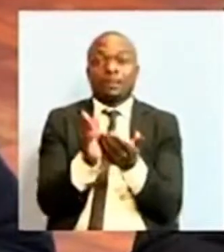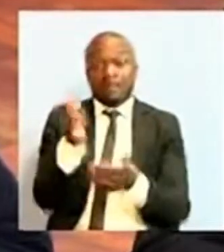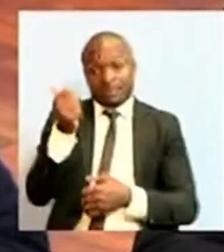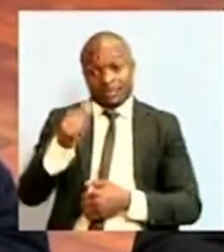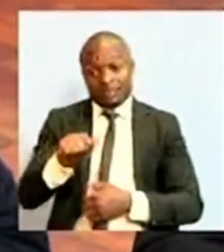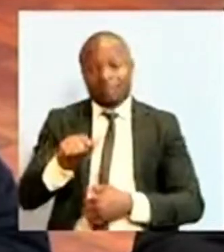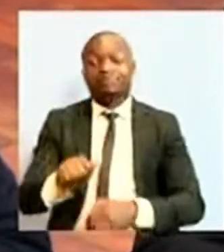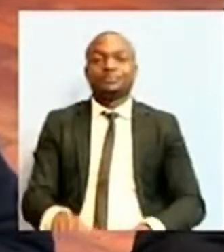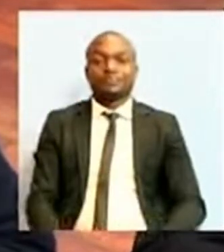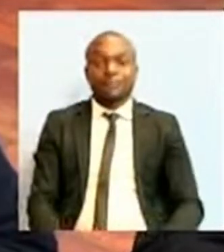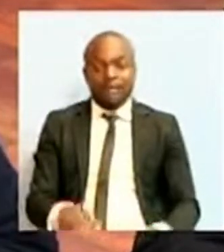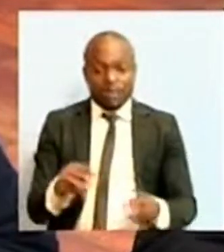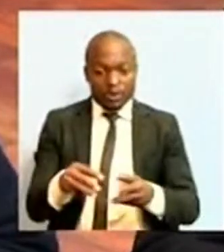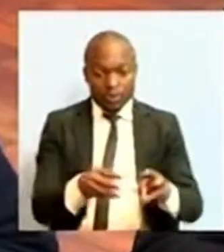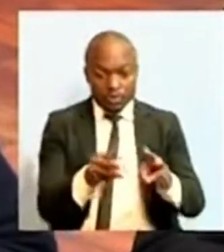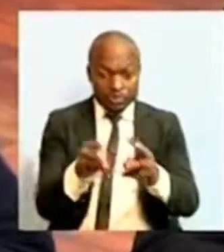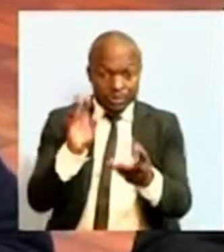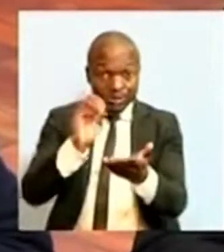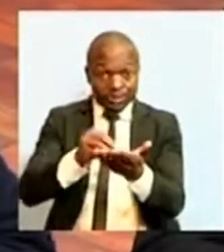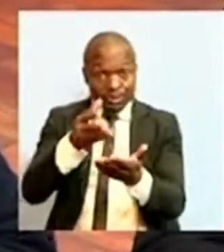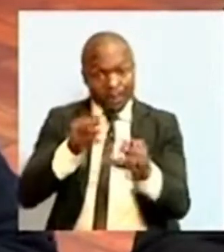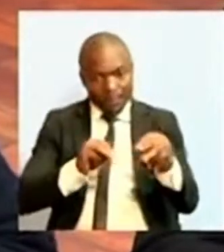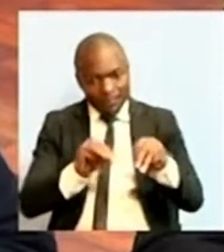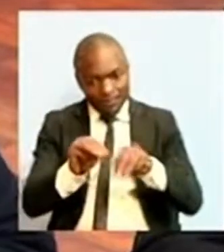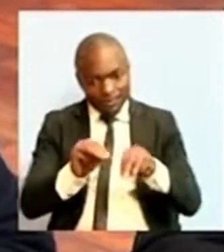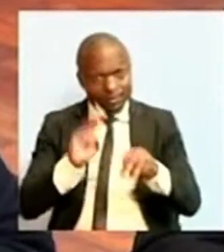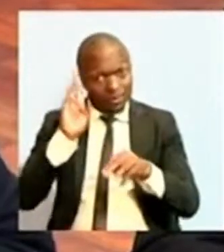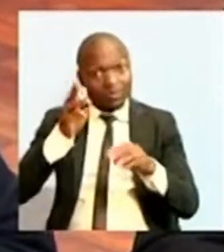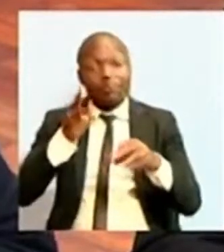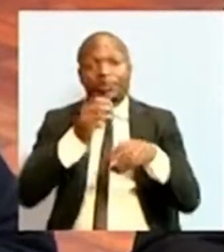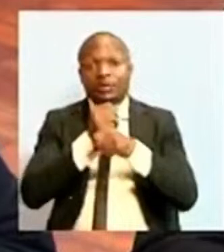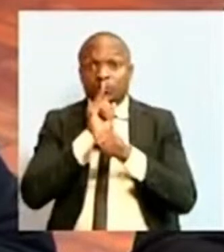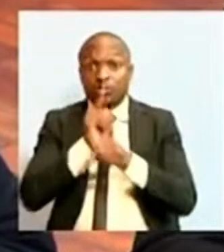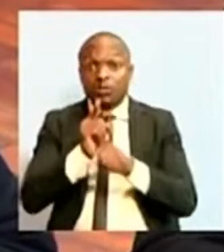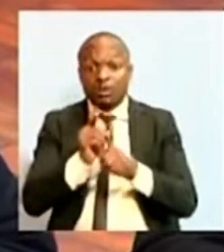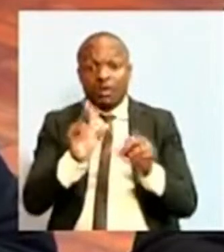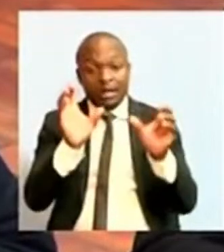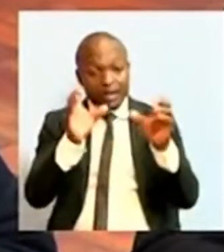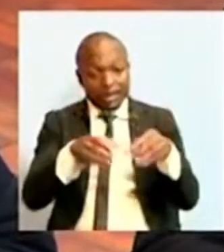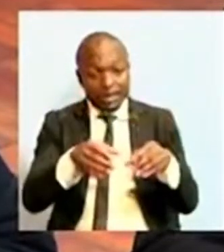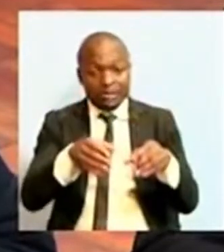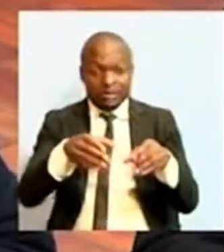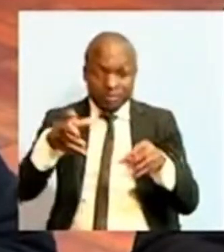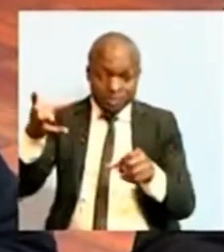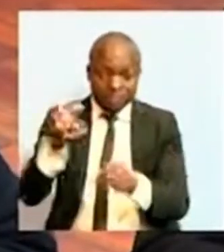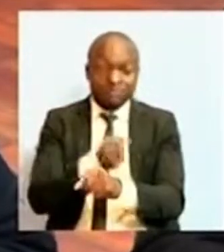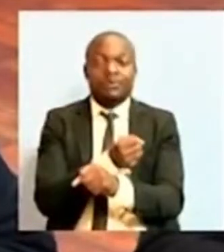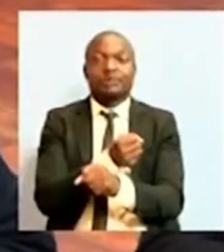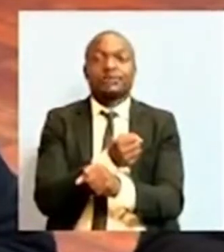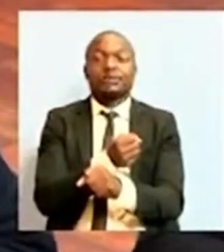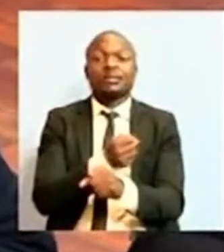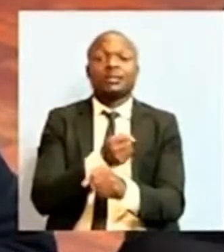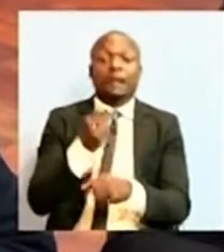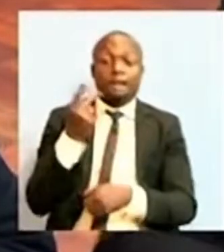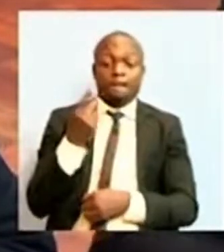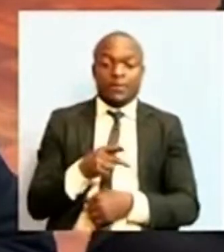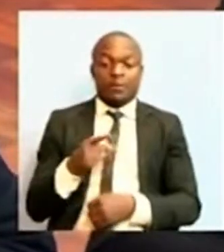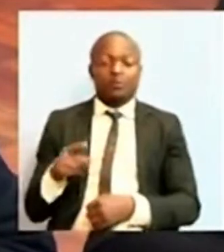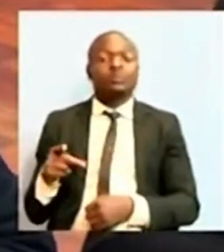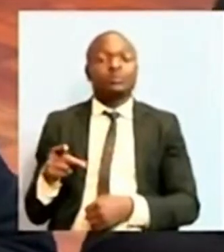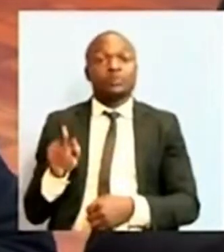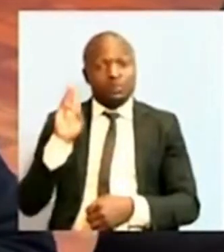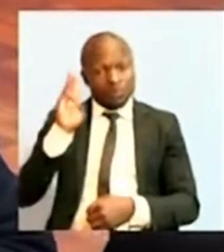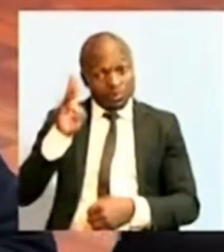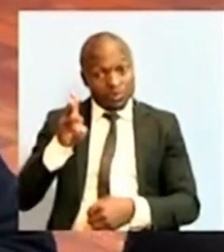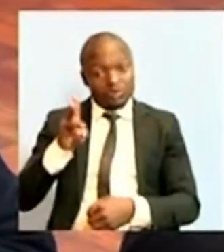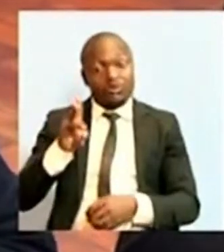10. Remedial measures, Chair, management will ensure that once the Council acquires a property, it will